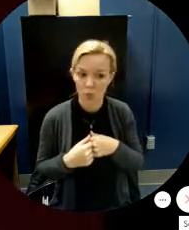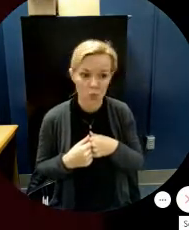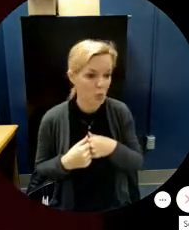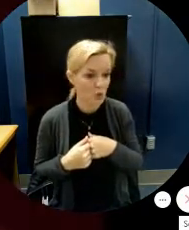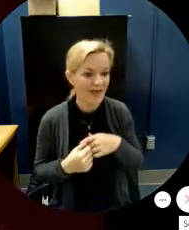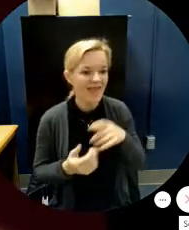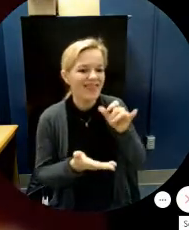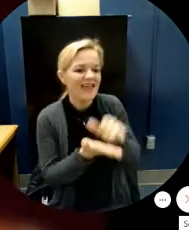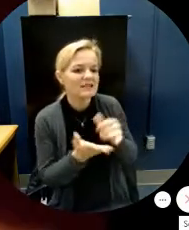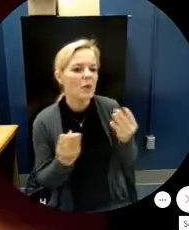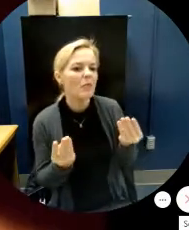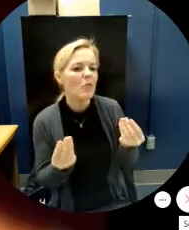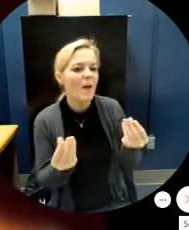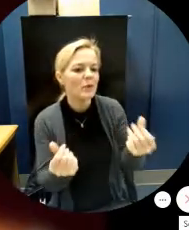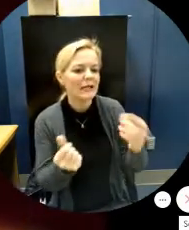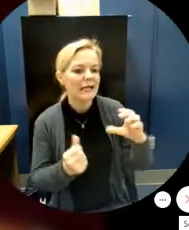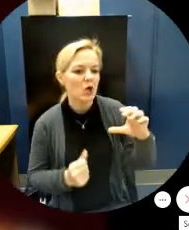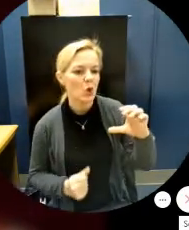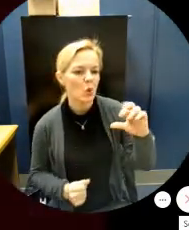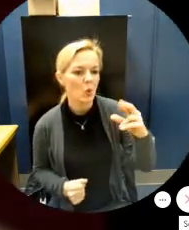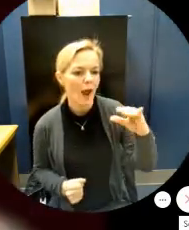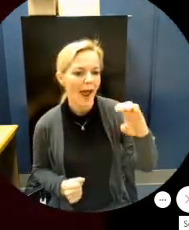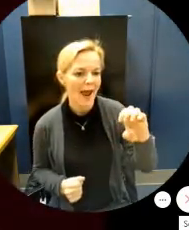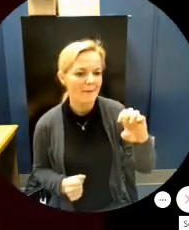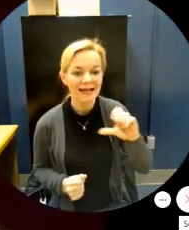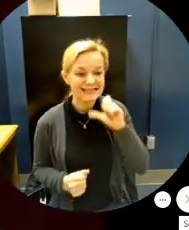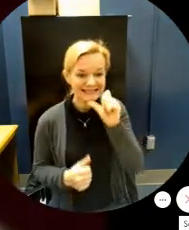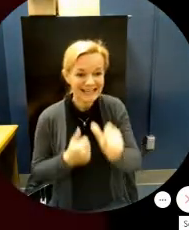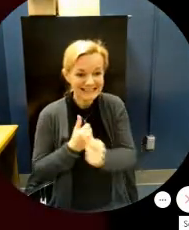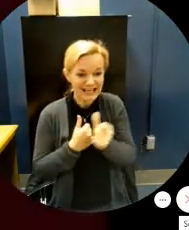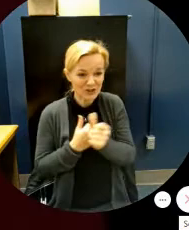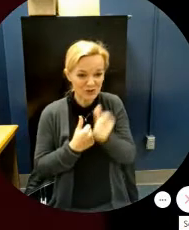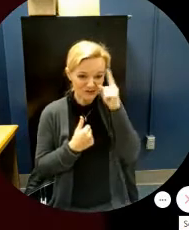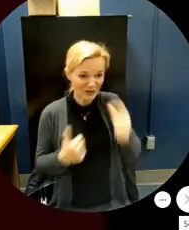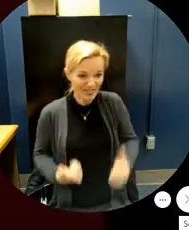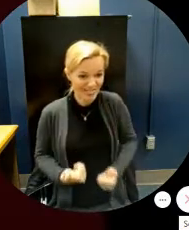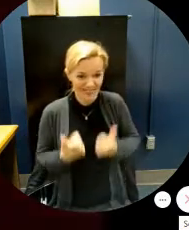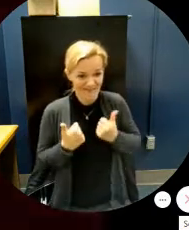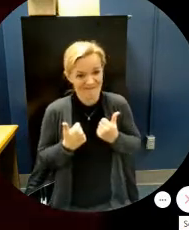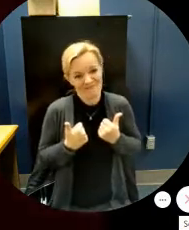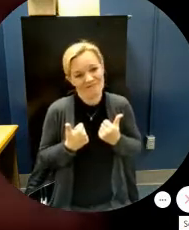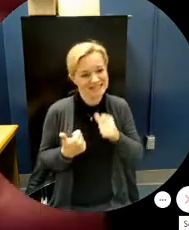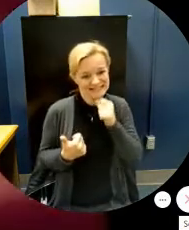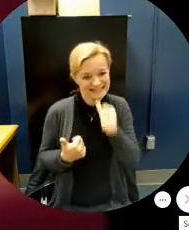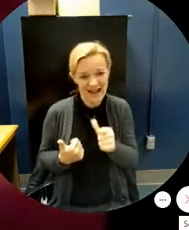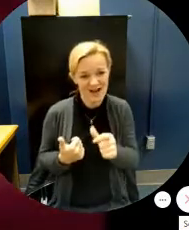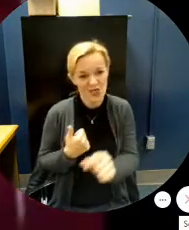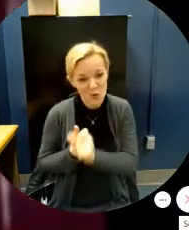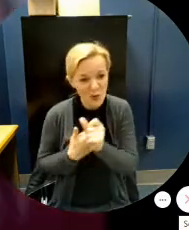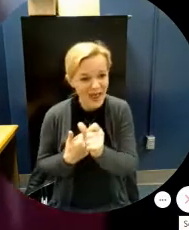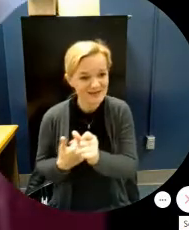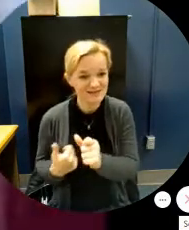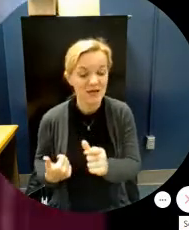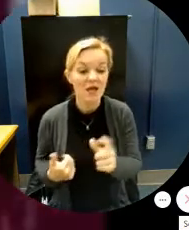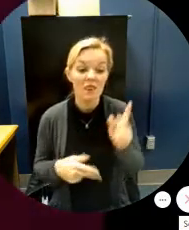a burglary. You don't have a life-endangering situation at this point. Those three people who ran were children.